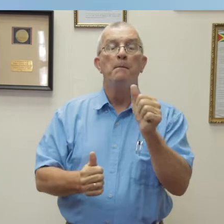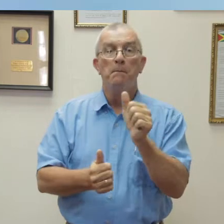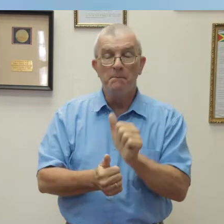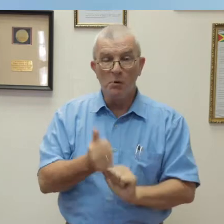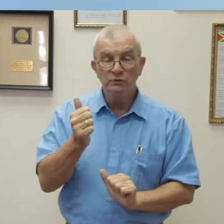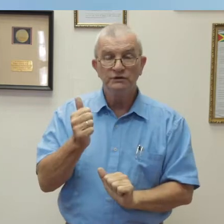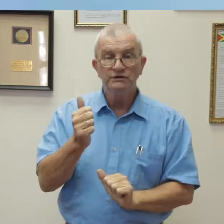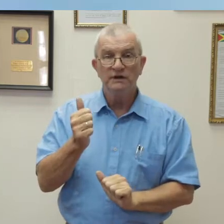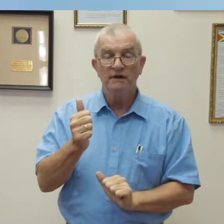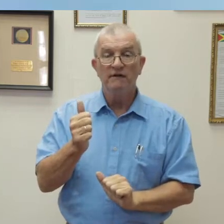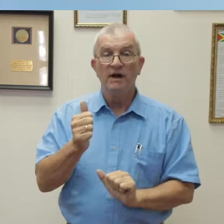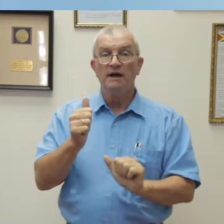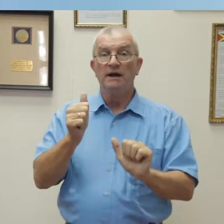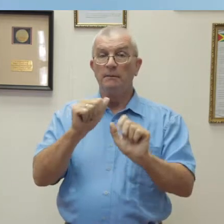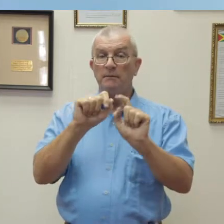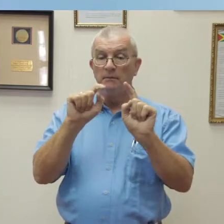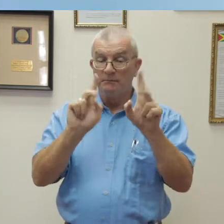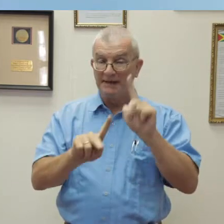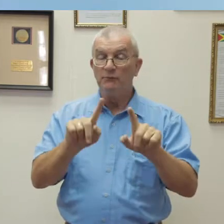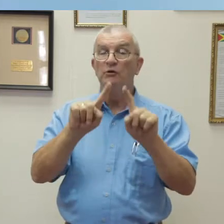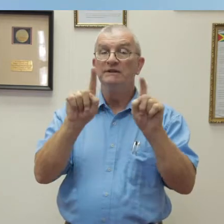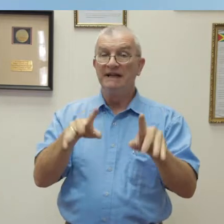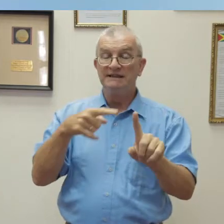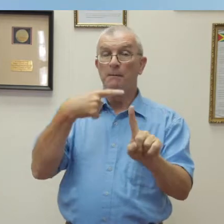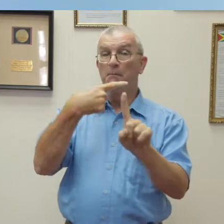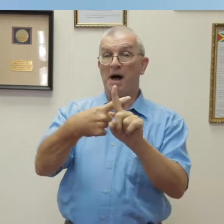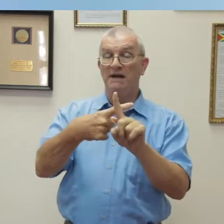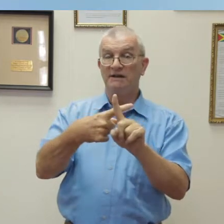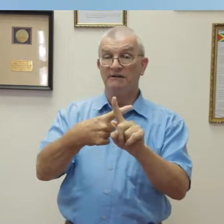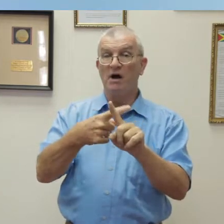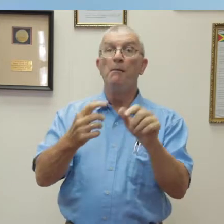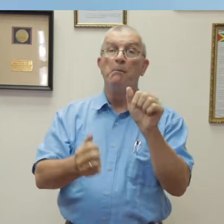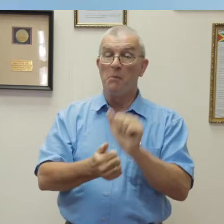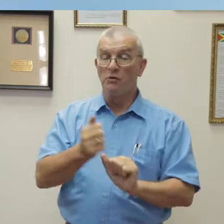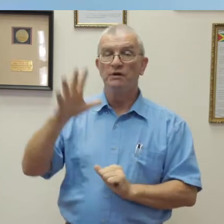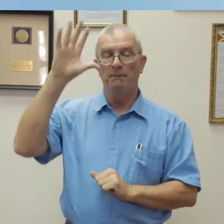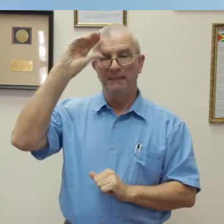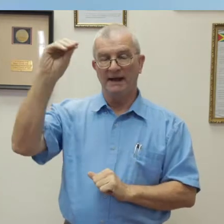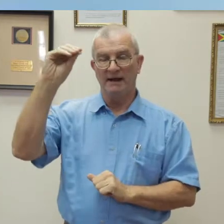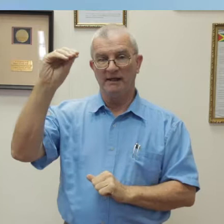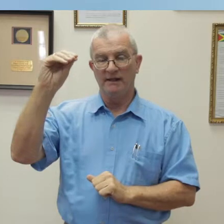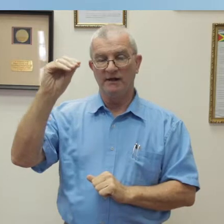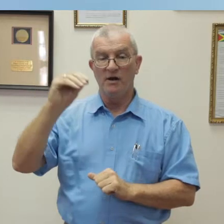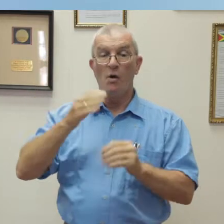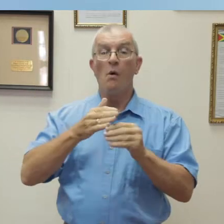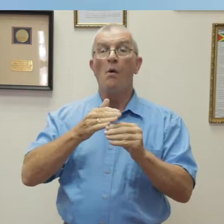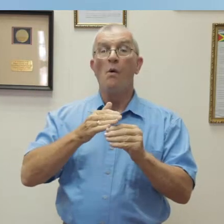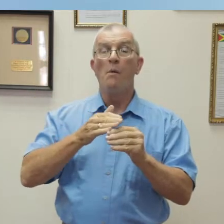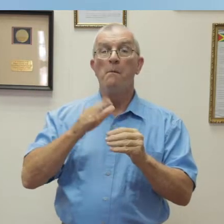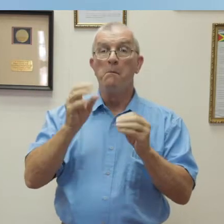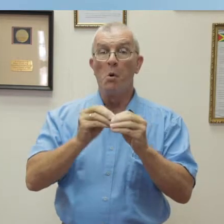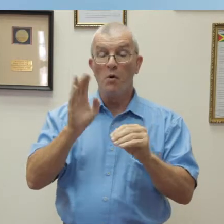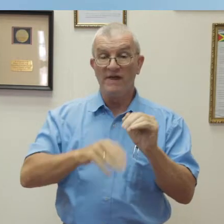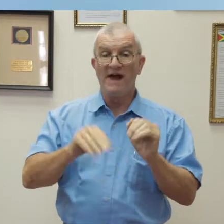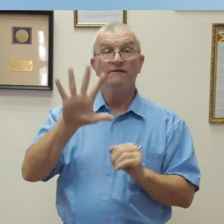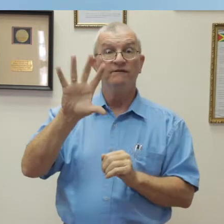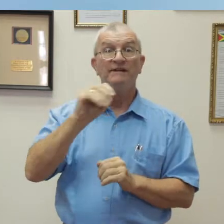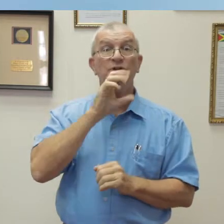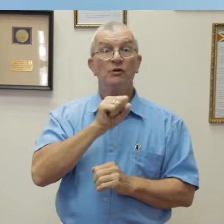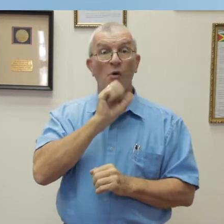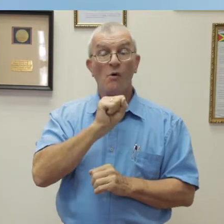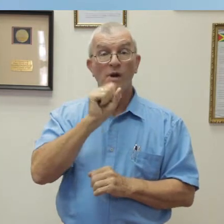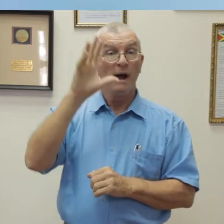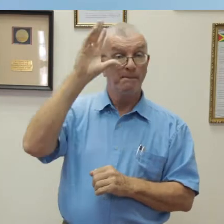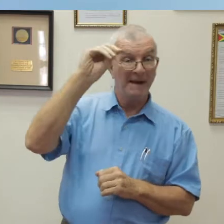tested positive are males. In the over 50 age group, males and females